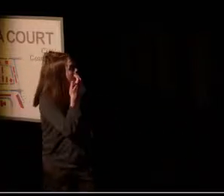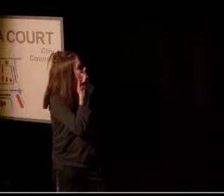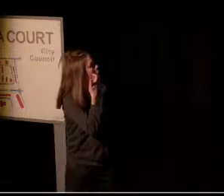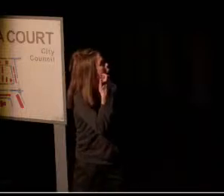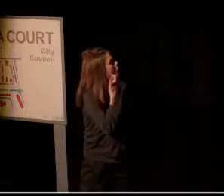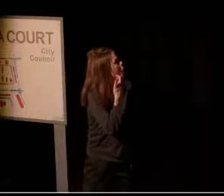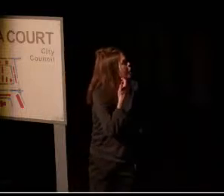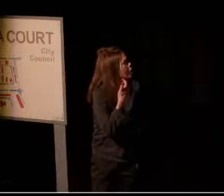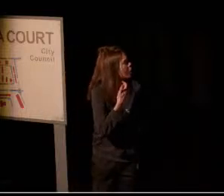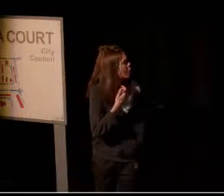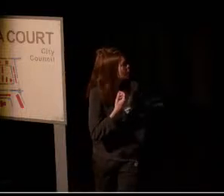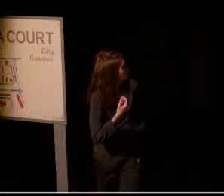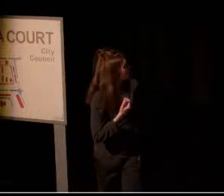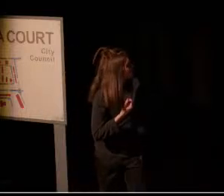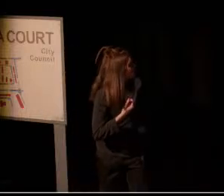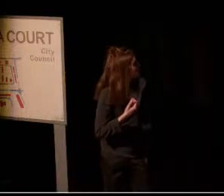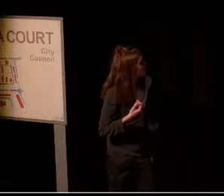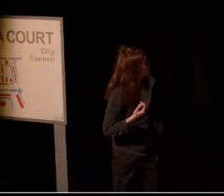How strange.